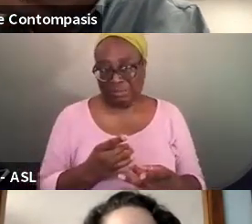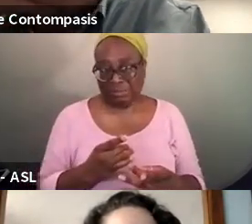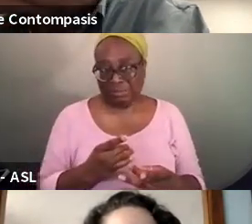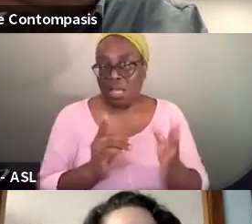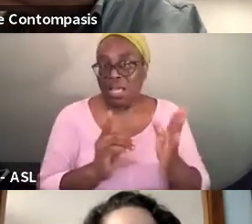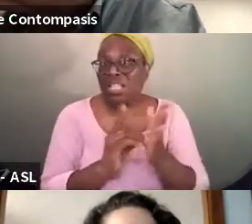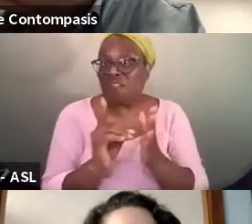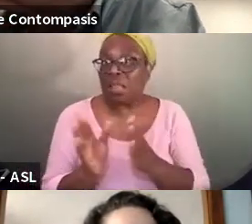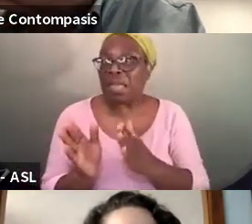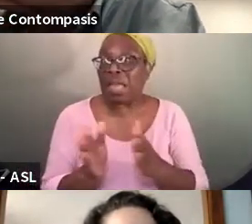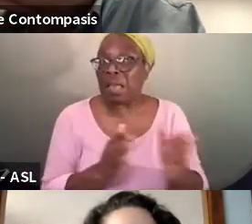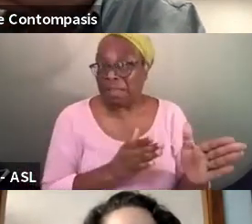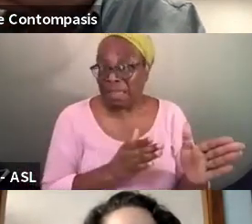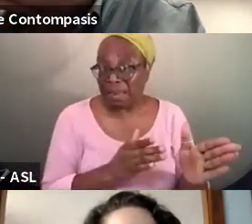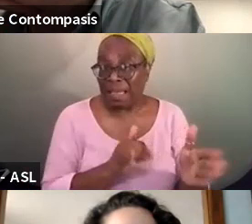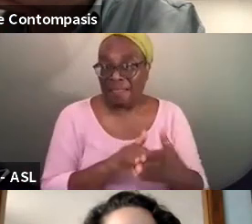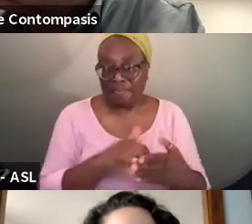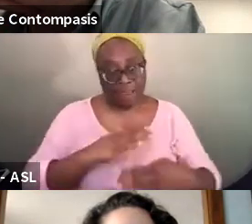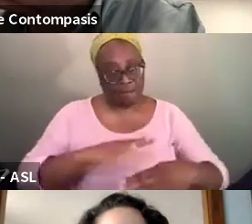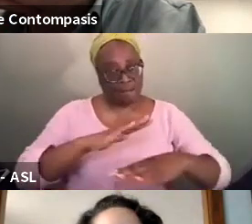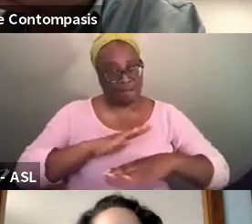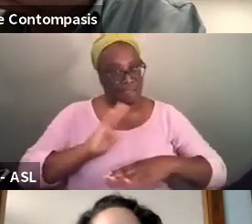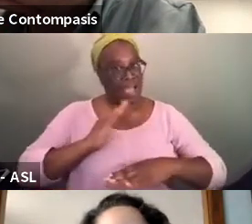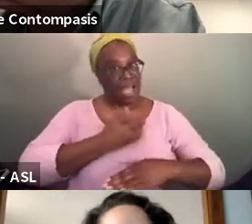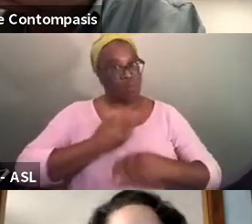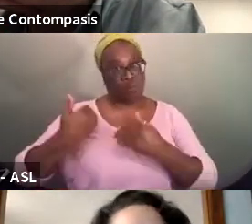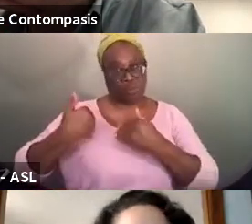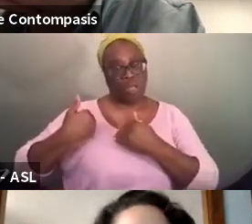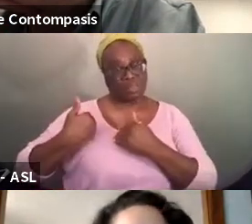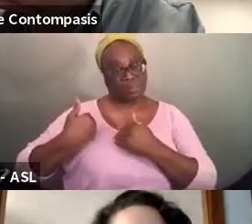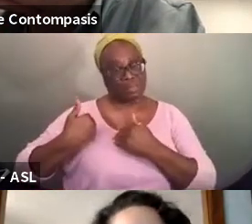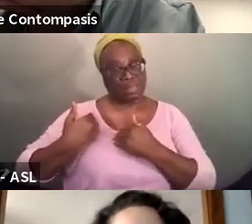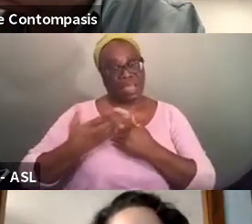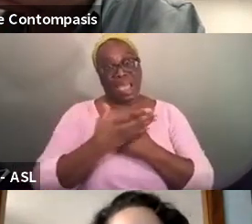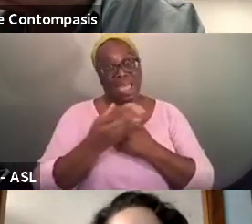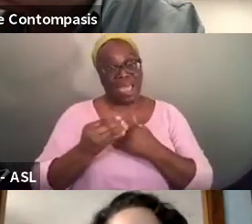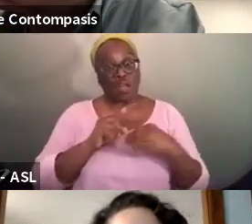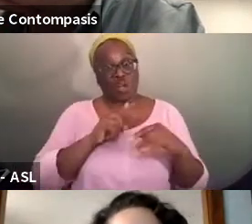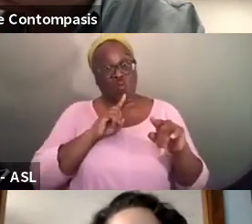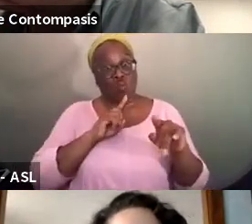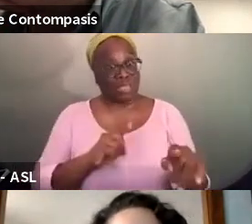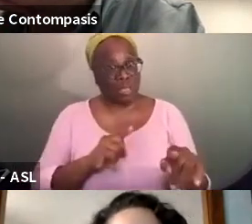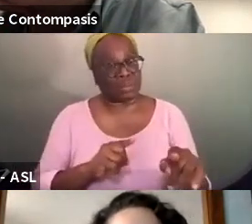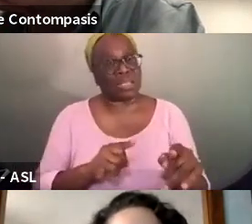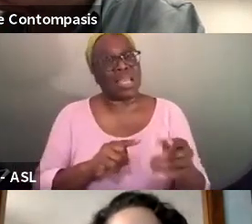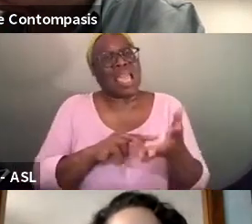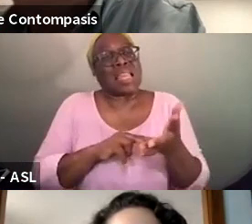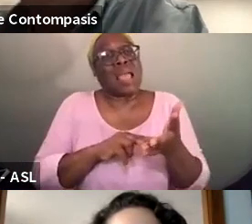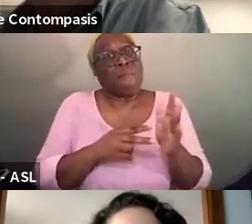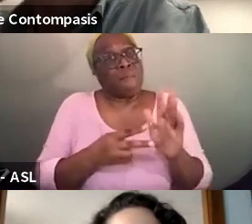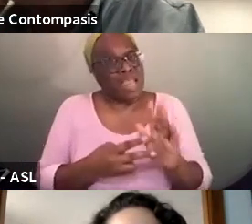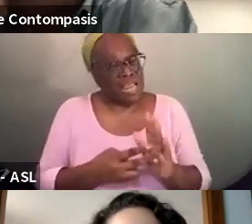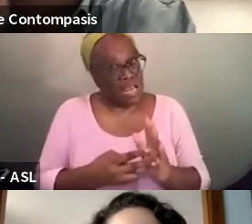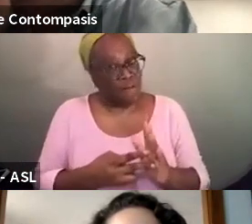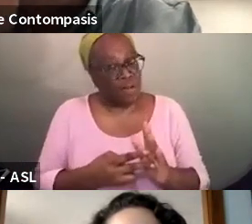a plan that fulfills our charge and results in meaningful neighborhood, socioeconomic,